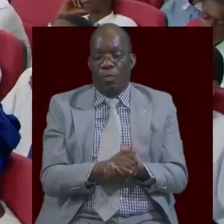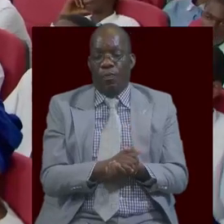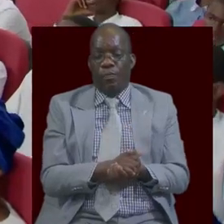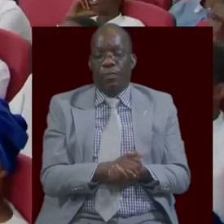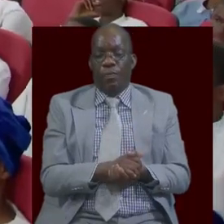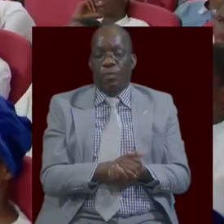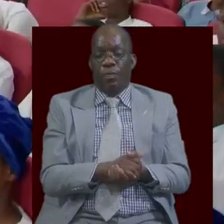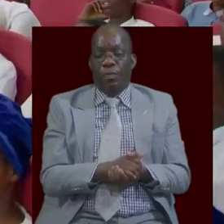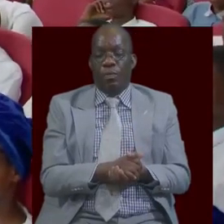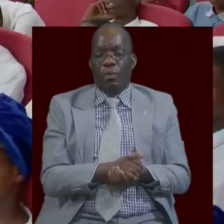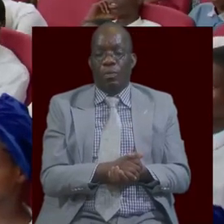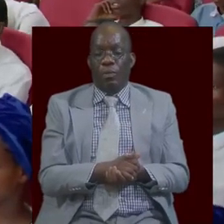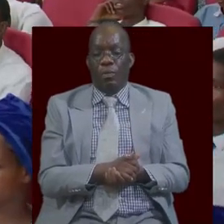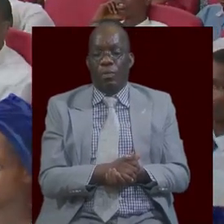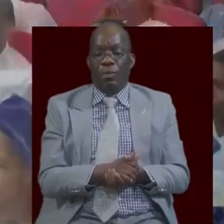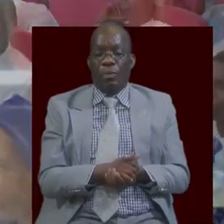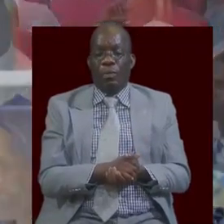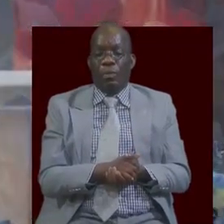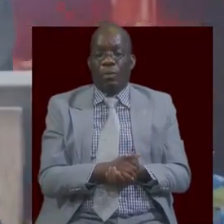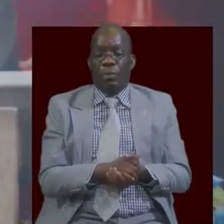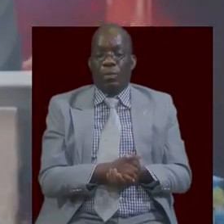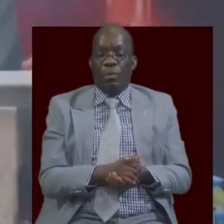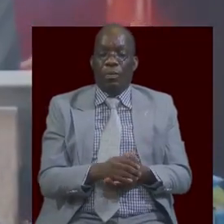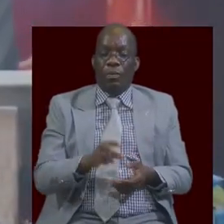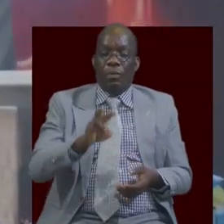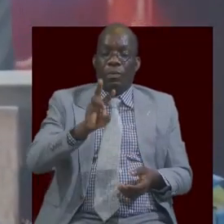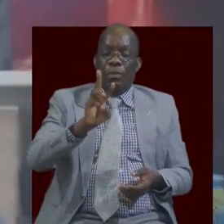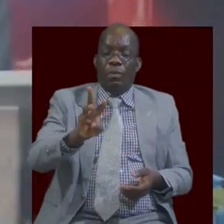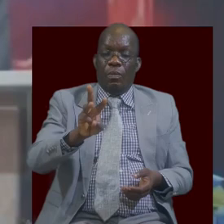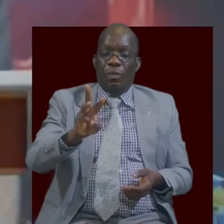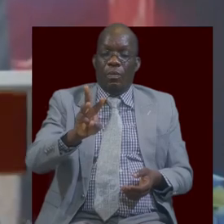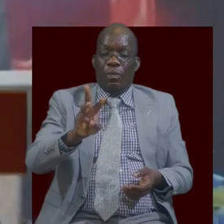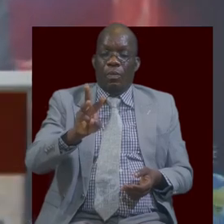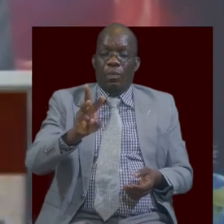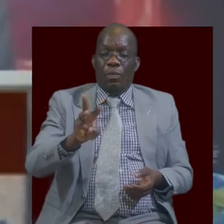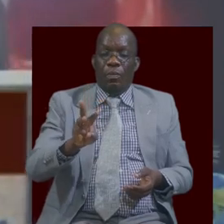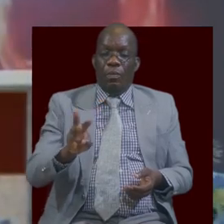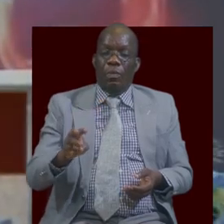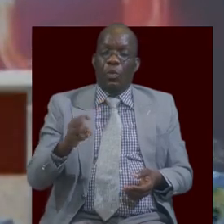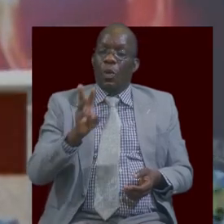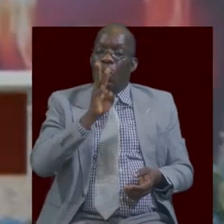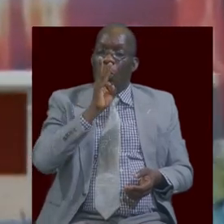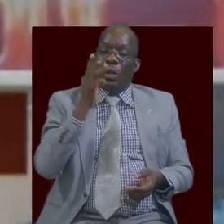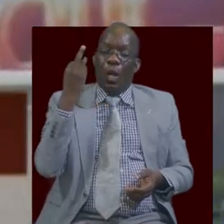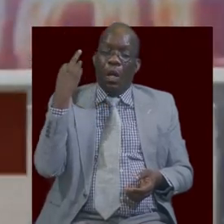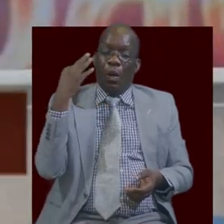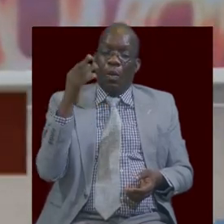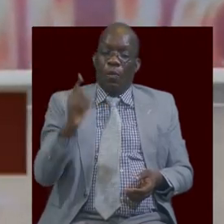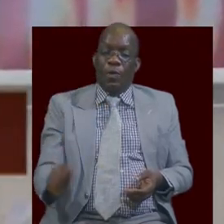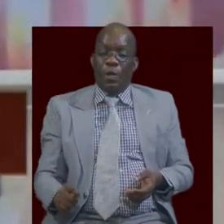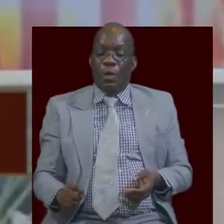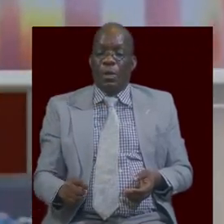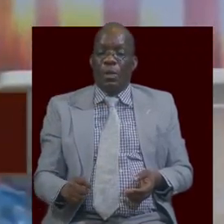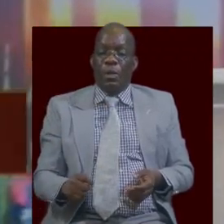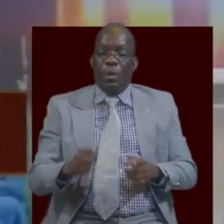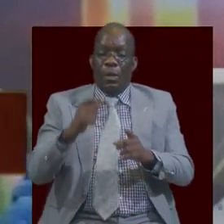the next one now. It's W. It's the water of the word washing